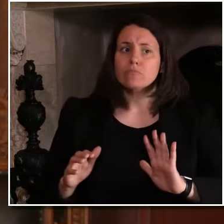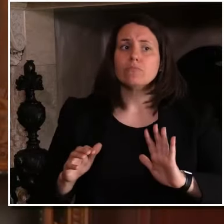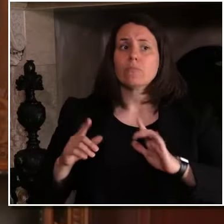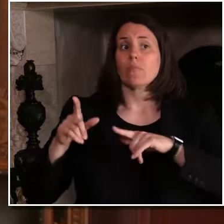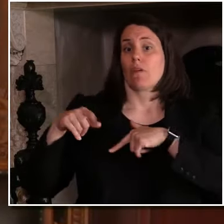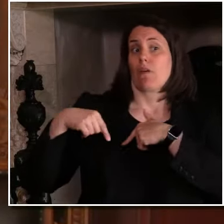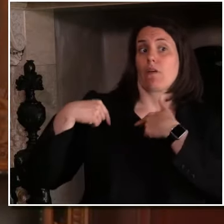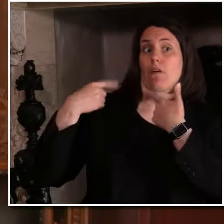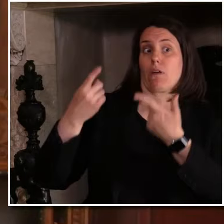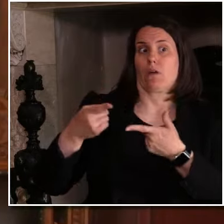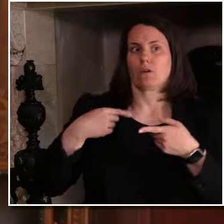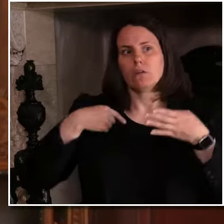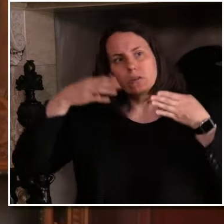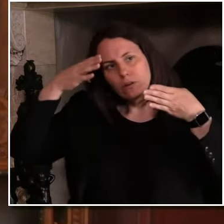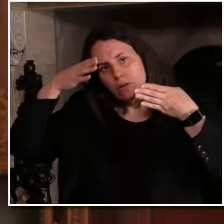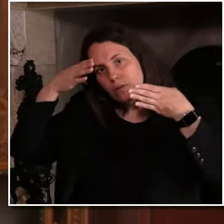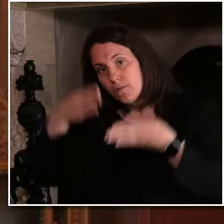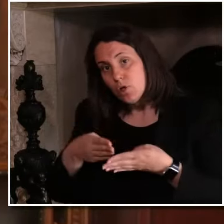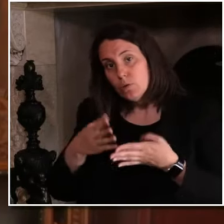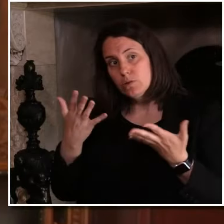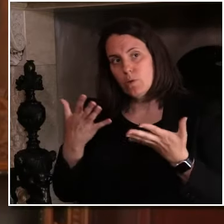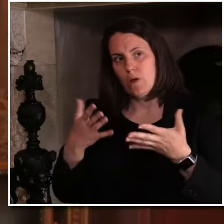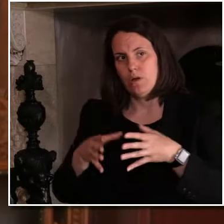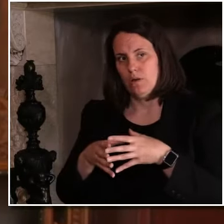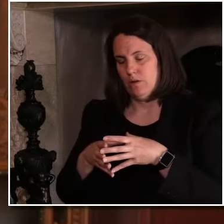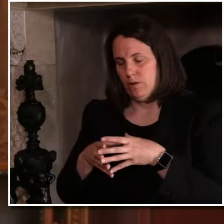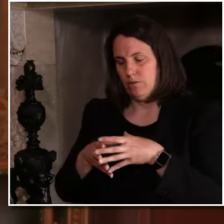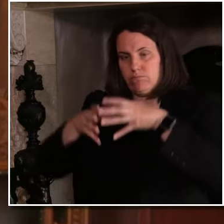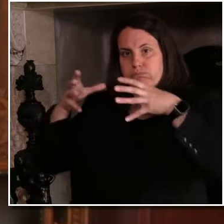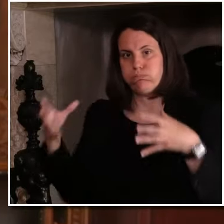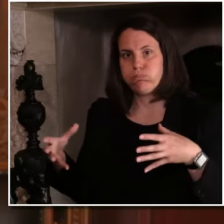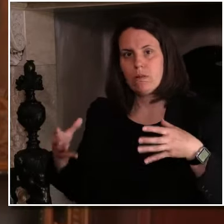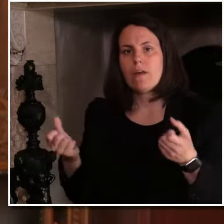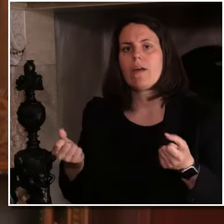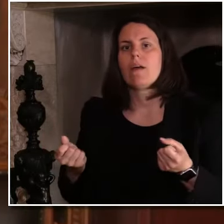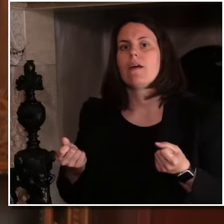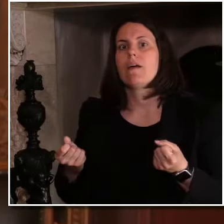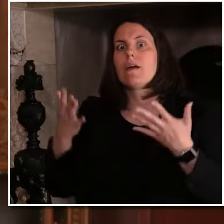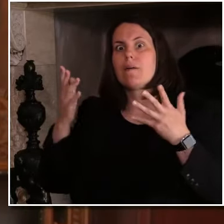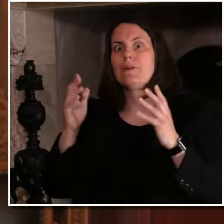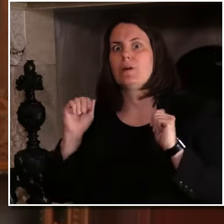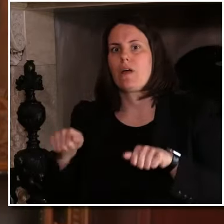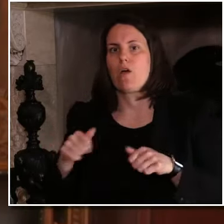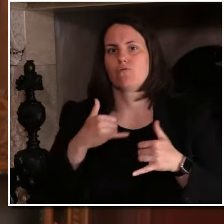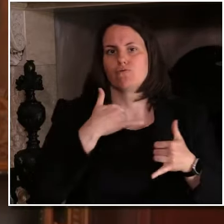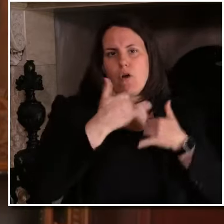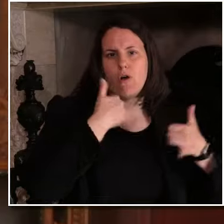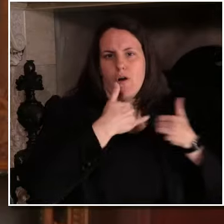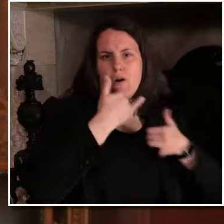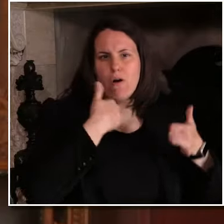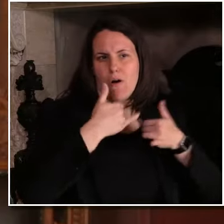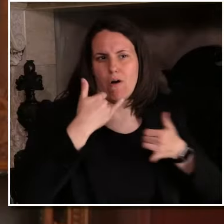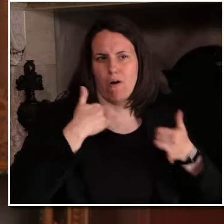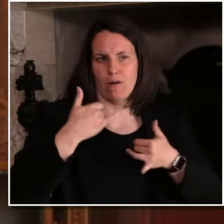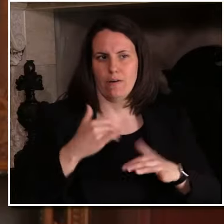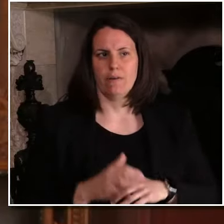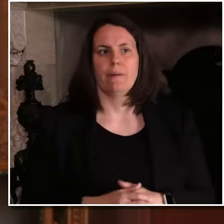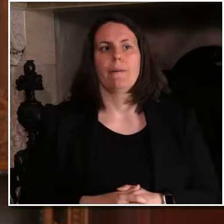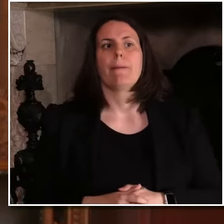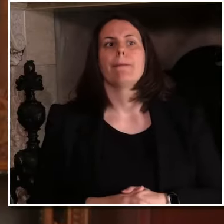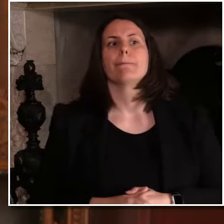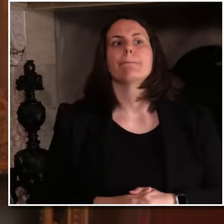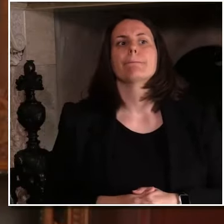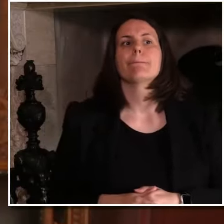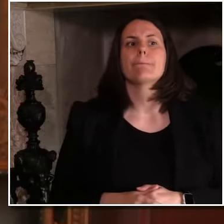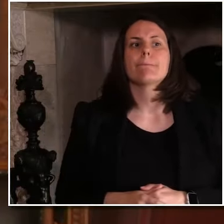the purpose of making the phone calls that are necessary to track down these contacts. You know, in the next phase, when we really try to get back toward a position